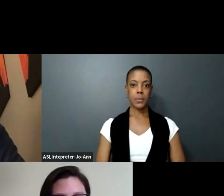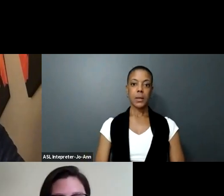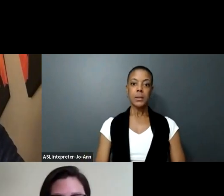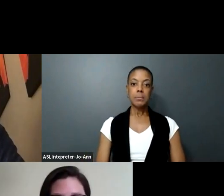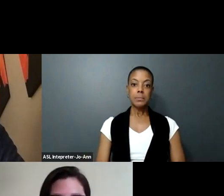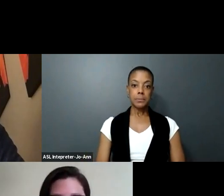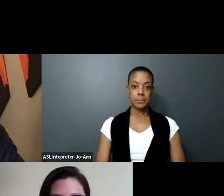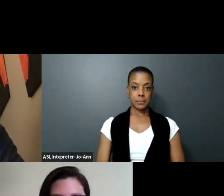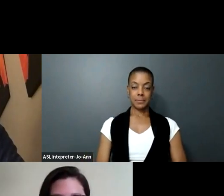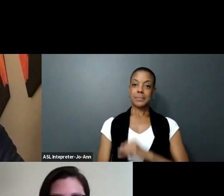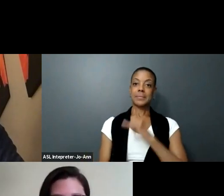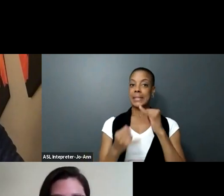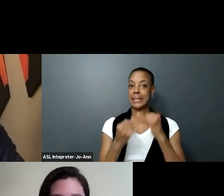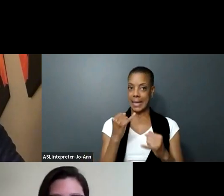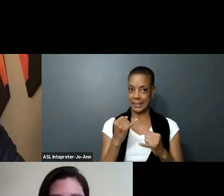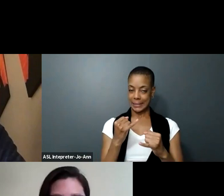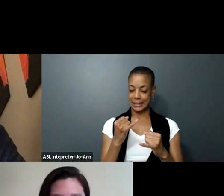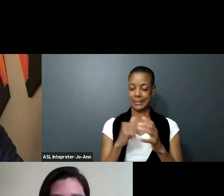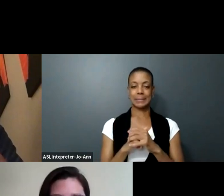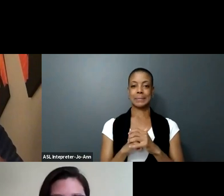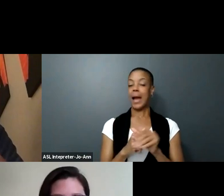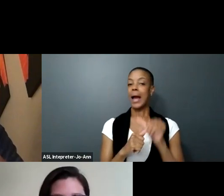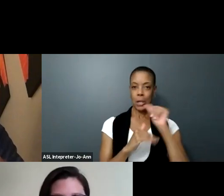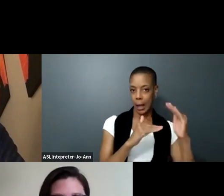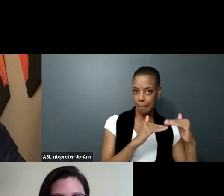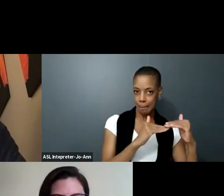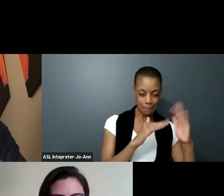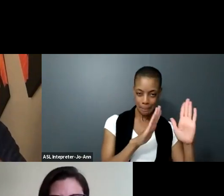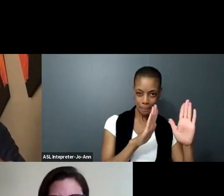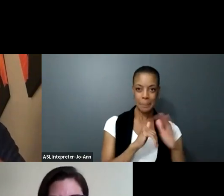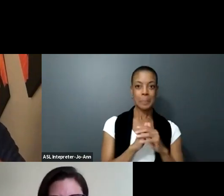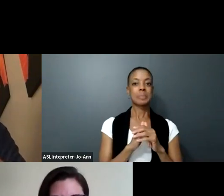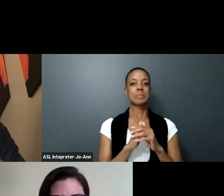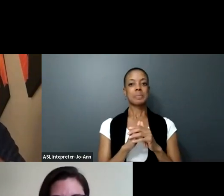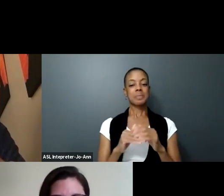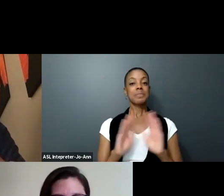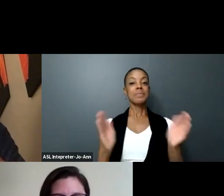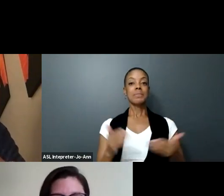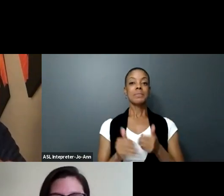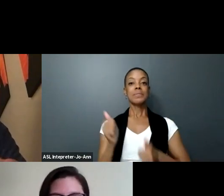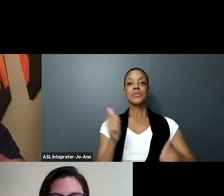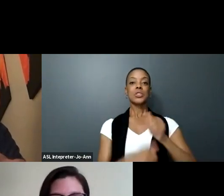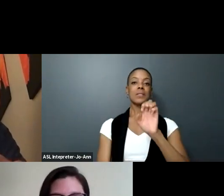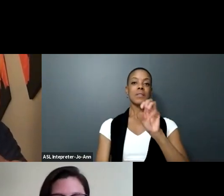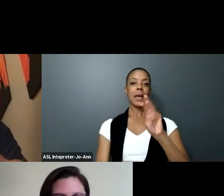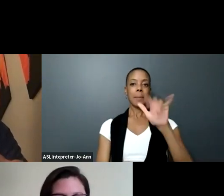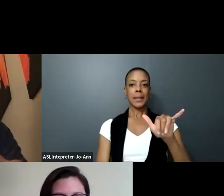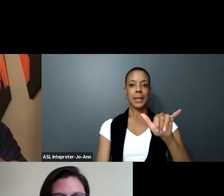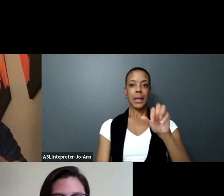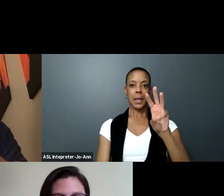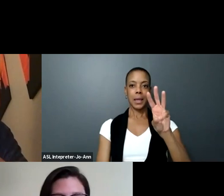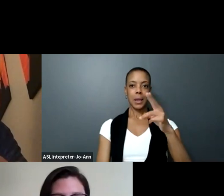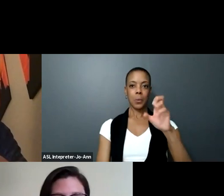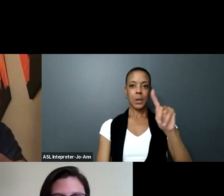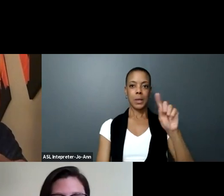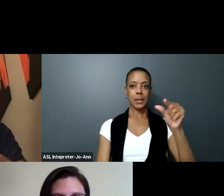Okay, last but not least, I have the pleasure to introduce Chief Emily Wheatung of the Mississaugas of